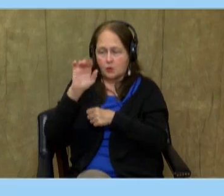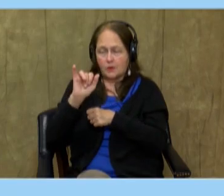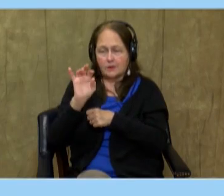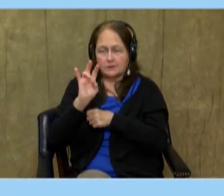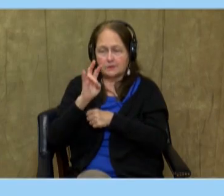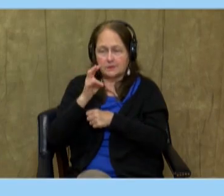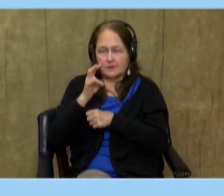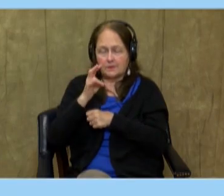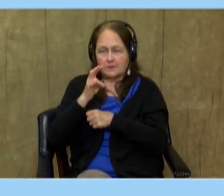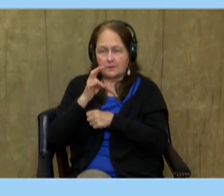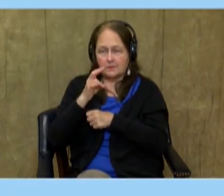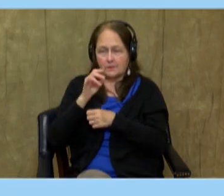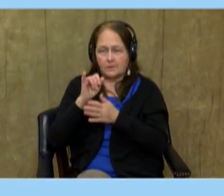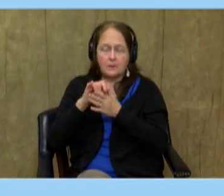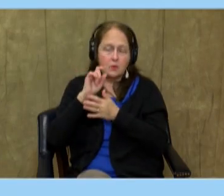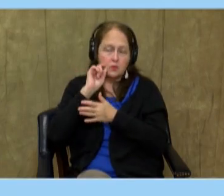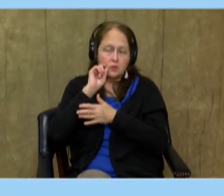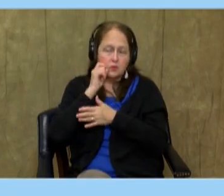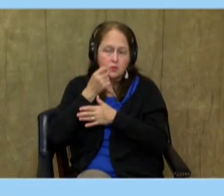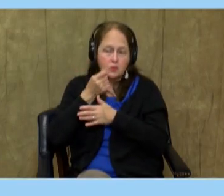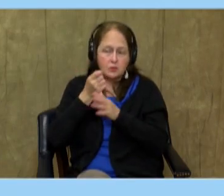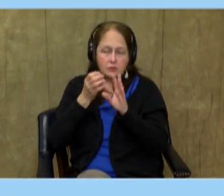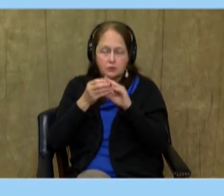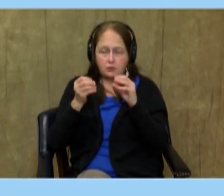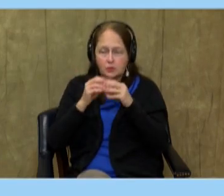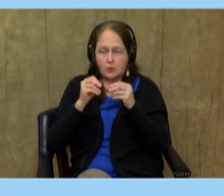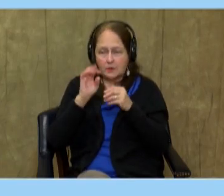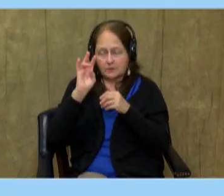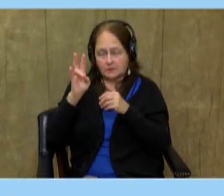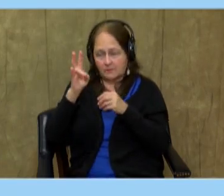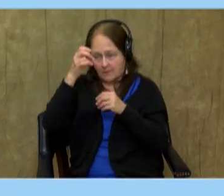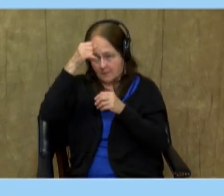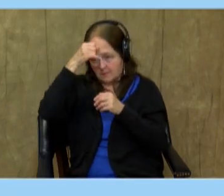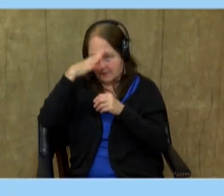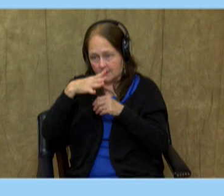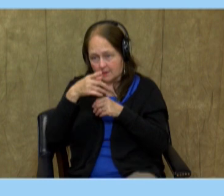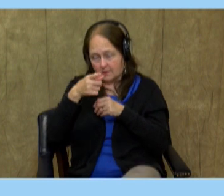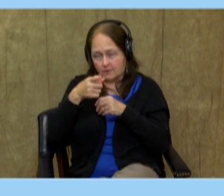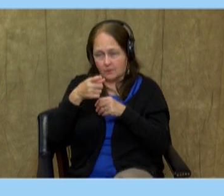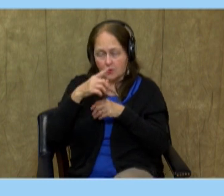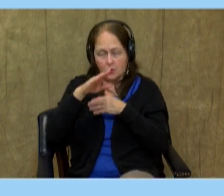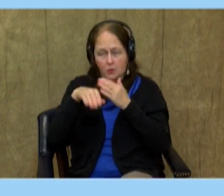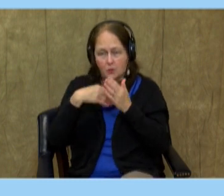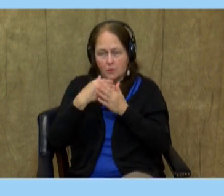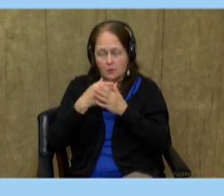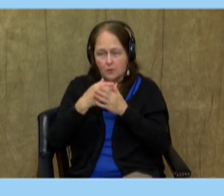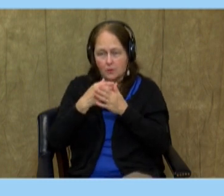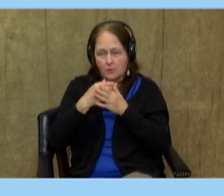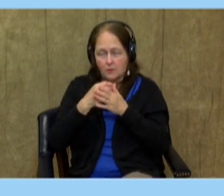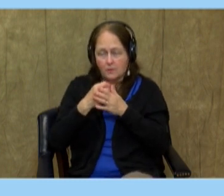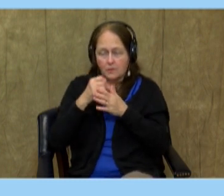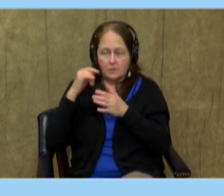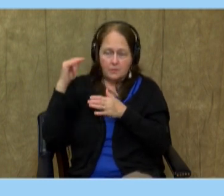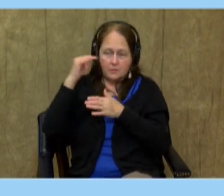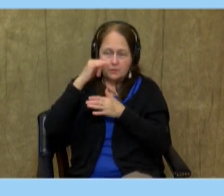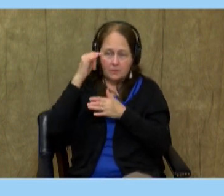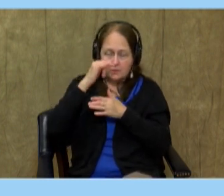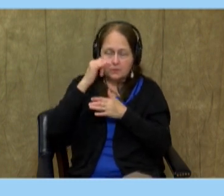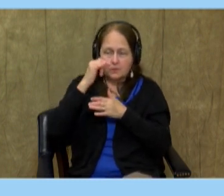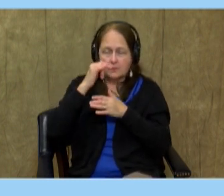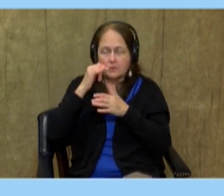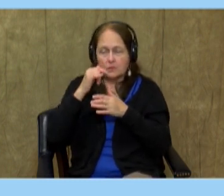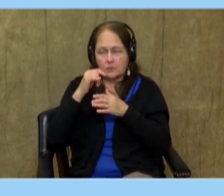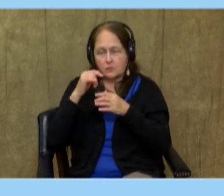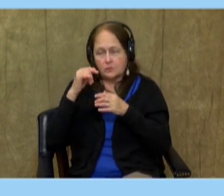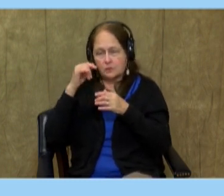share a kind of a cool story about this picture with you. These 7 guys, these guys were all either fighter pilots or test